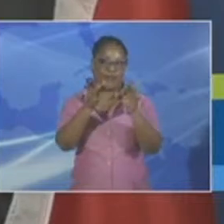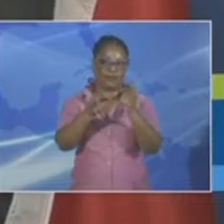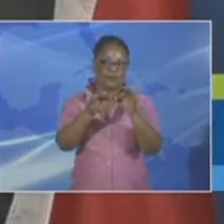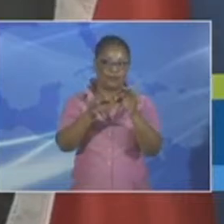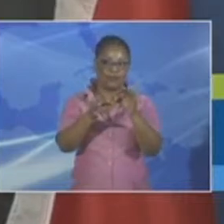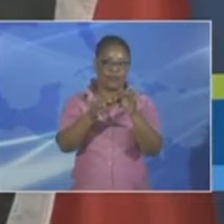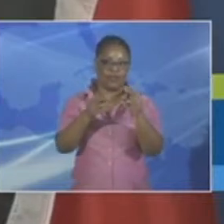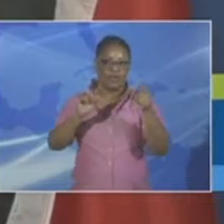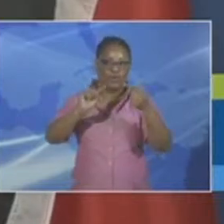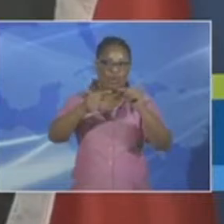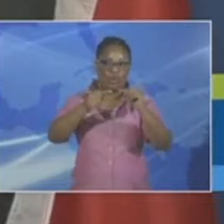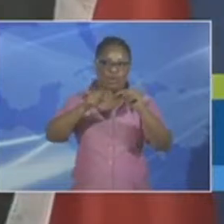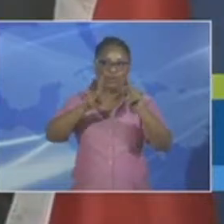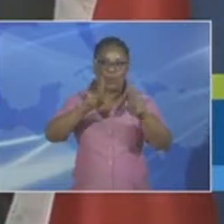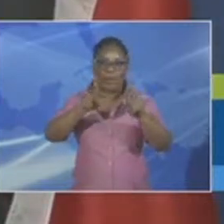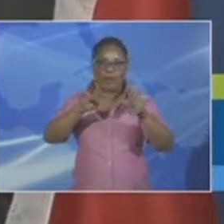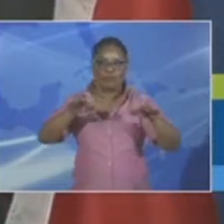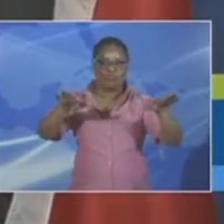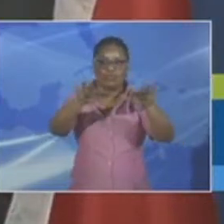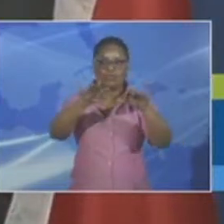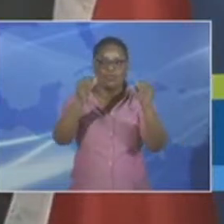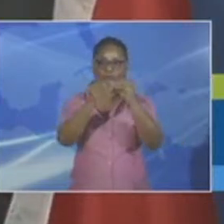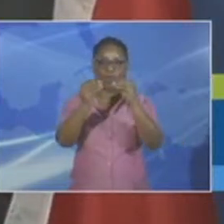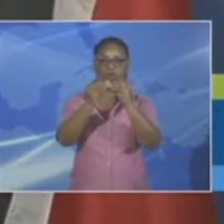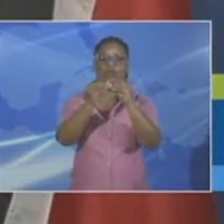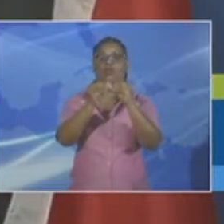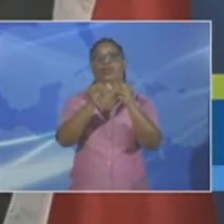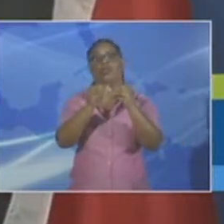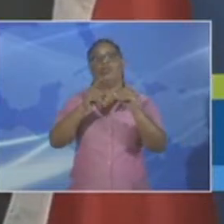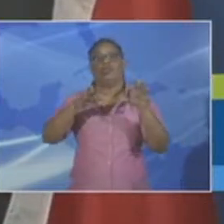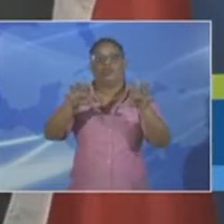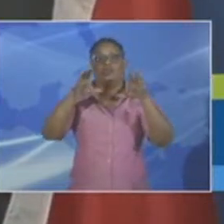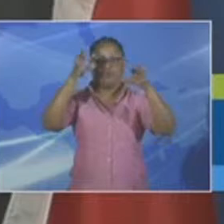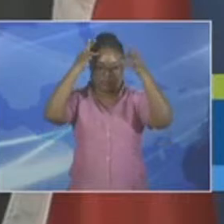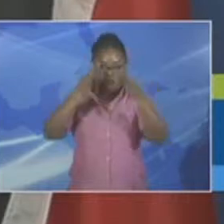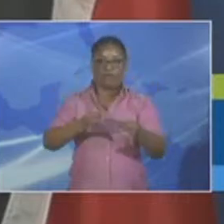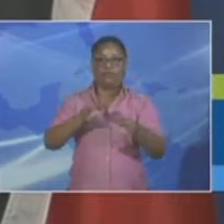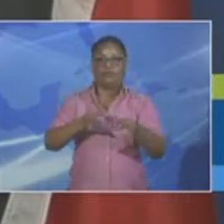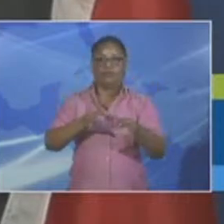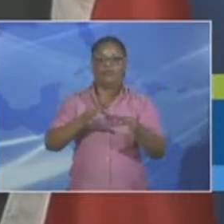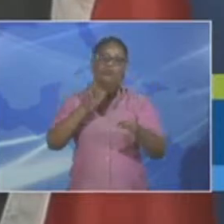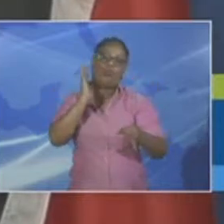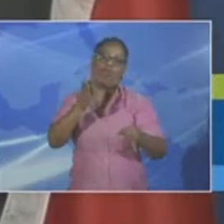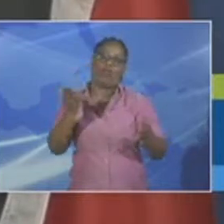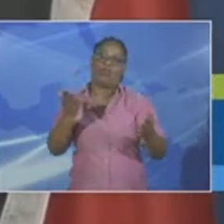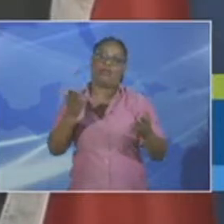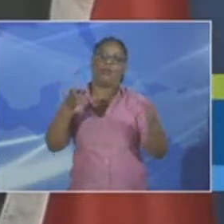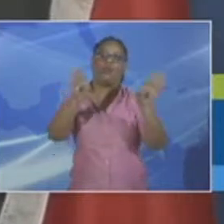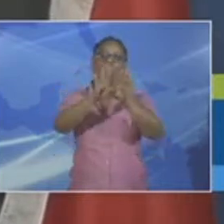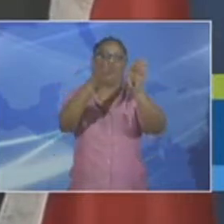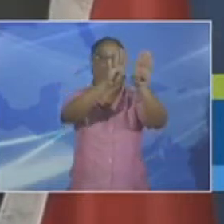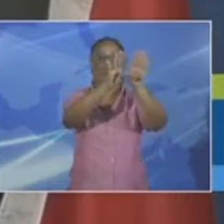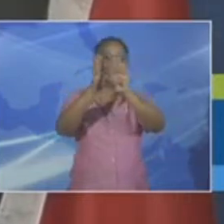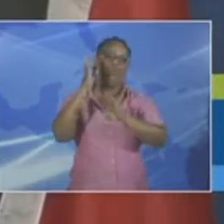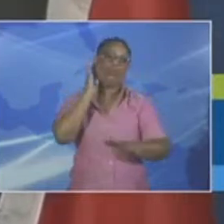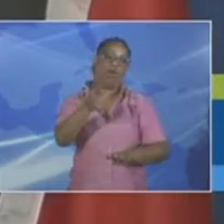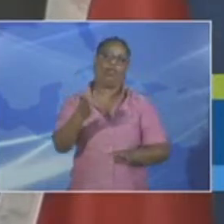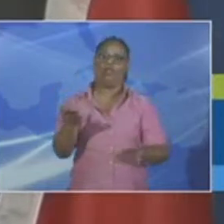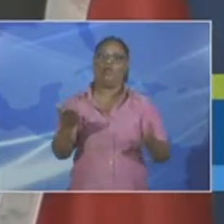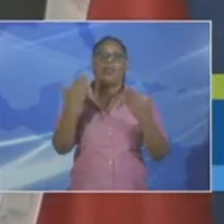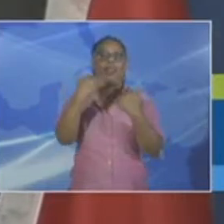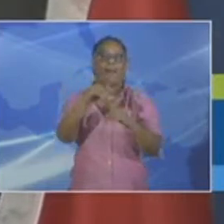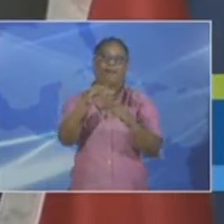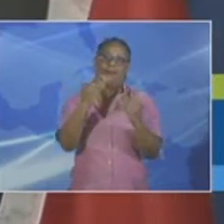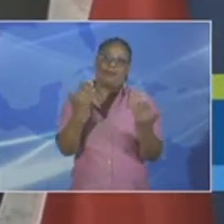why we are still requiring certain restrictions. And we are still asking for a certain responsible